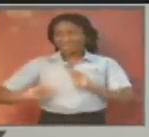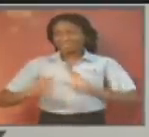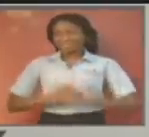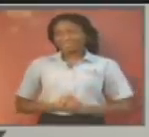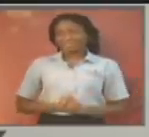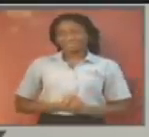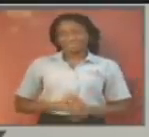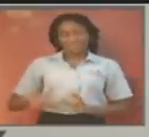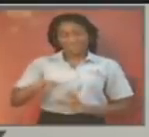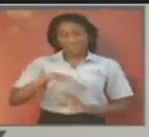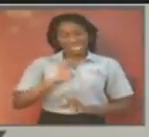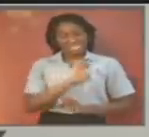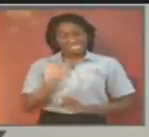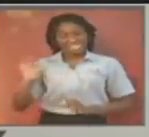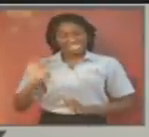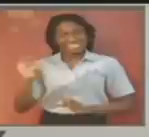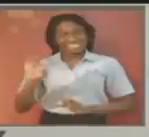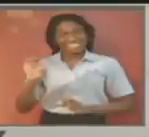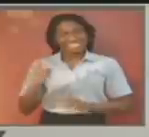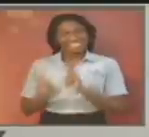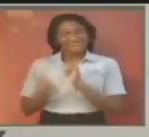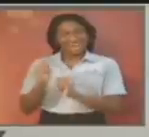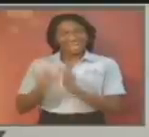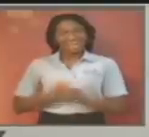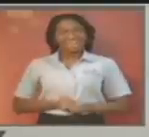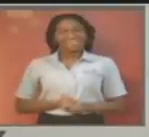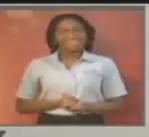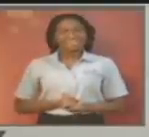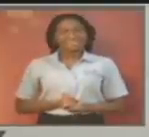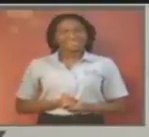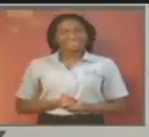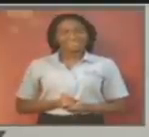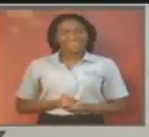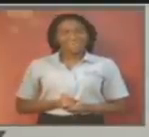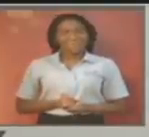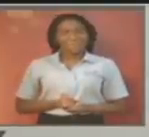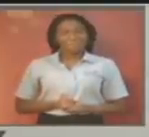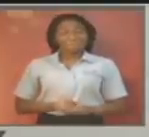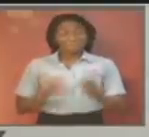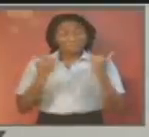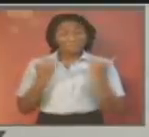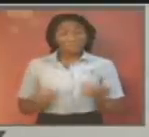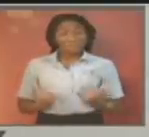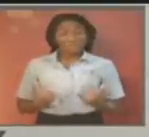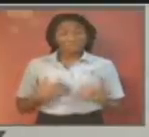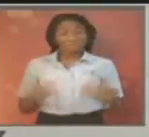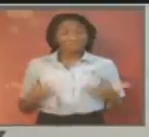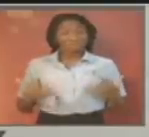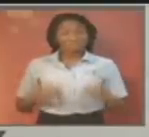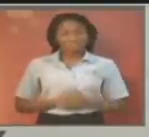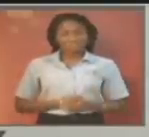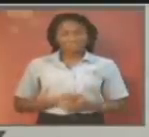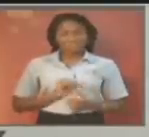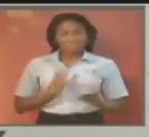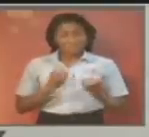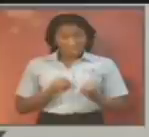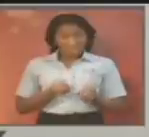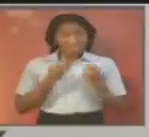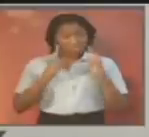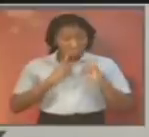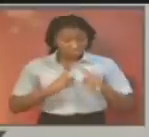throughout the eastern region and our centers. Allow me to highlight that we are in fact seeing a